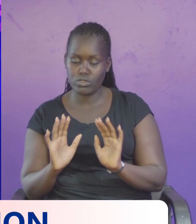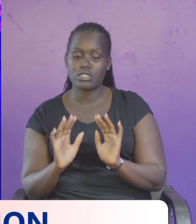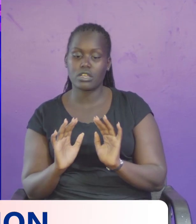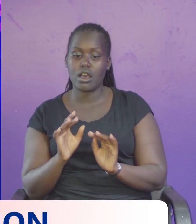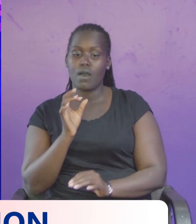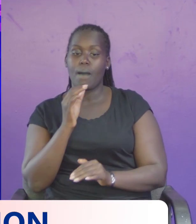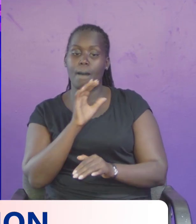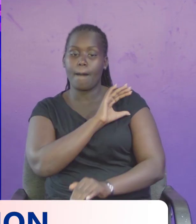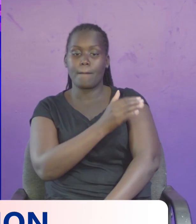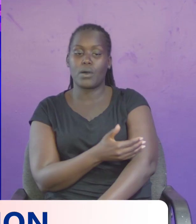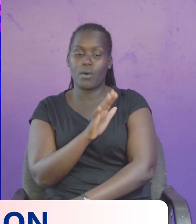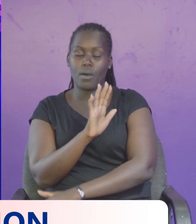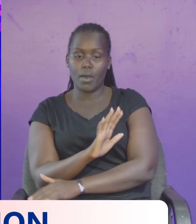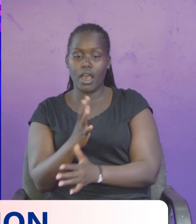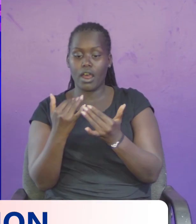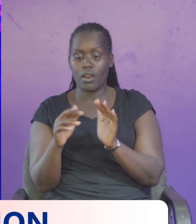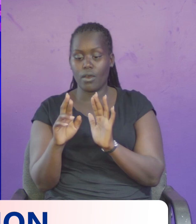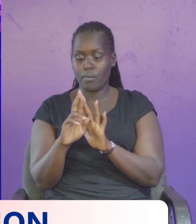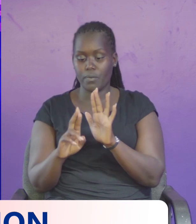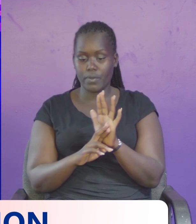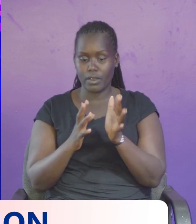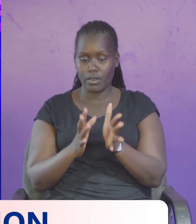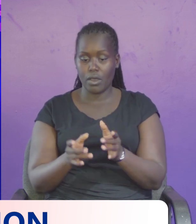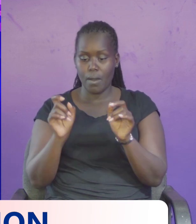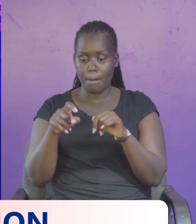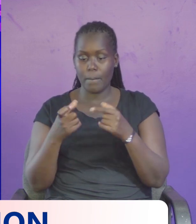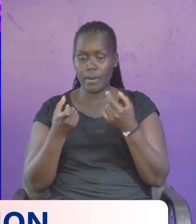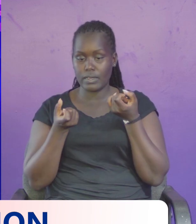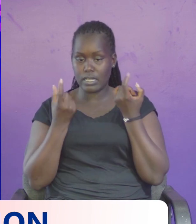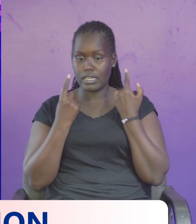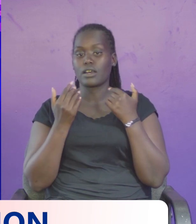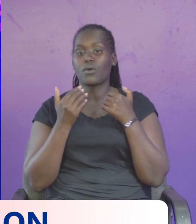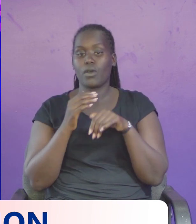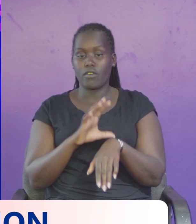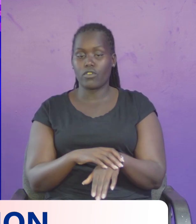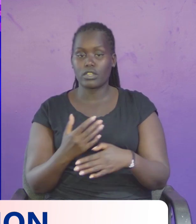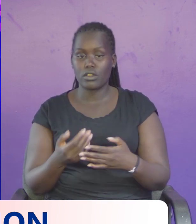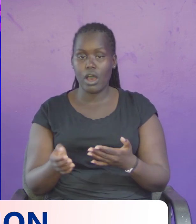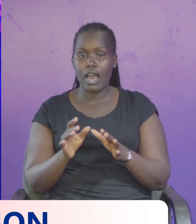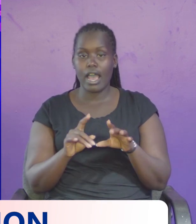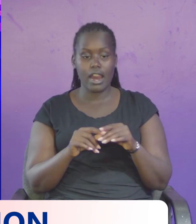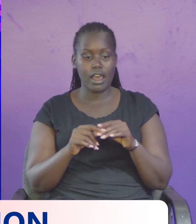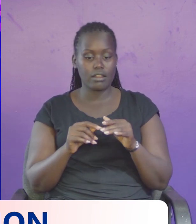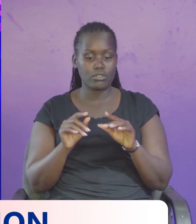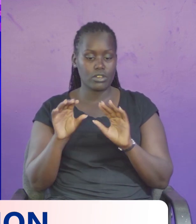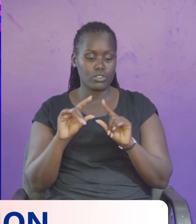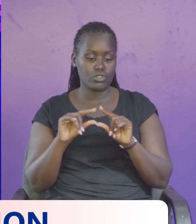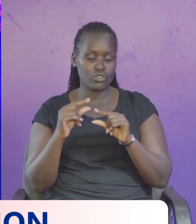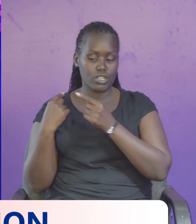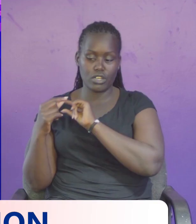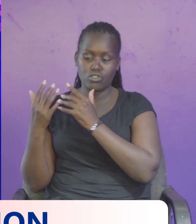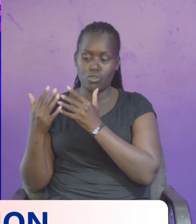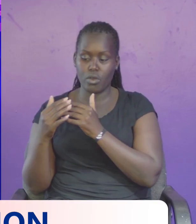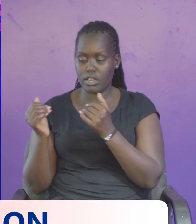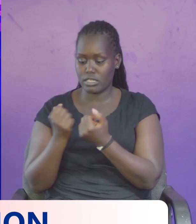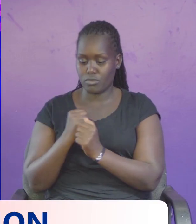rulers are just supposed to understand that we have gotten into the era where we cannot be afraid